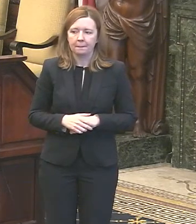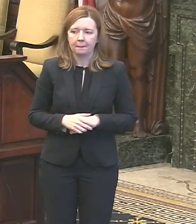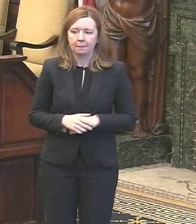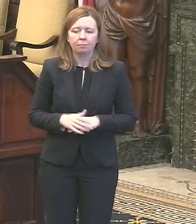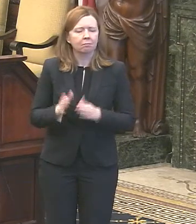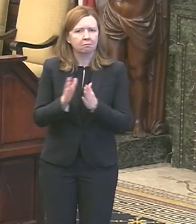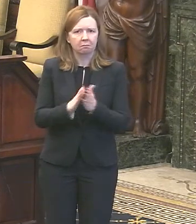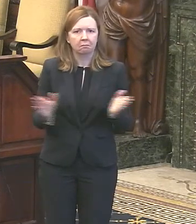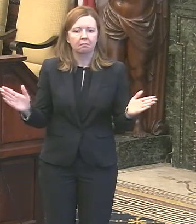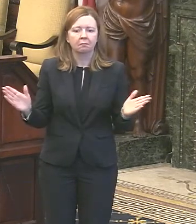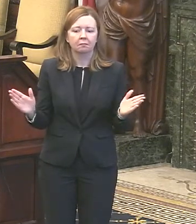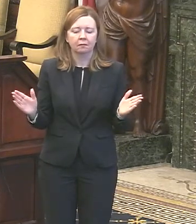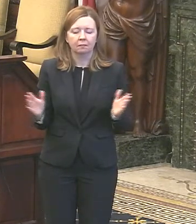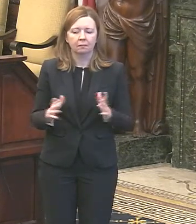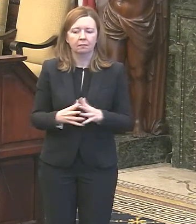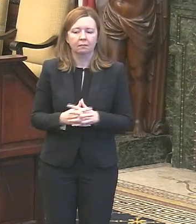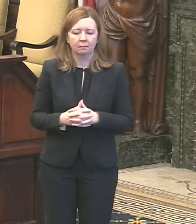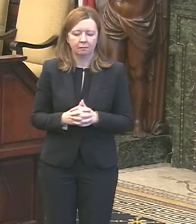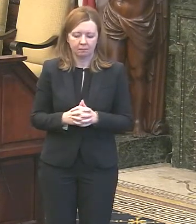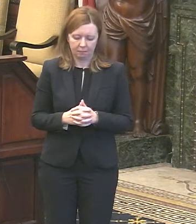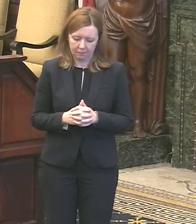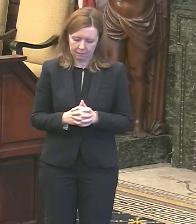In general,